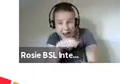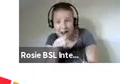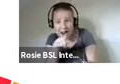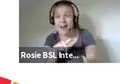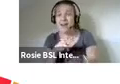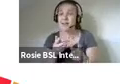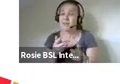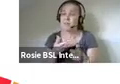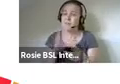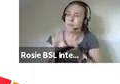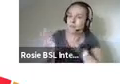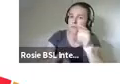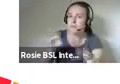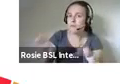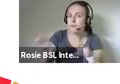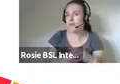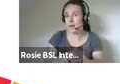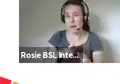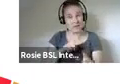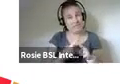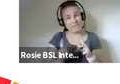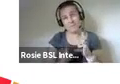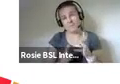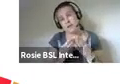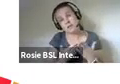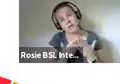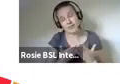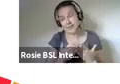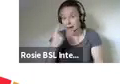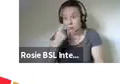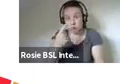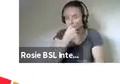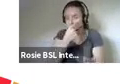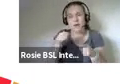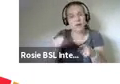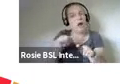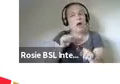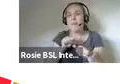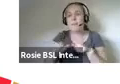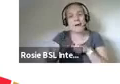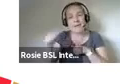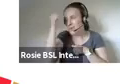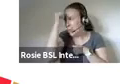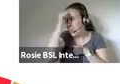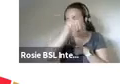and others have proven that it is the wisest and most effective way to